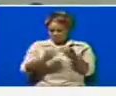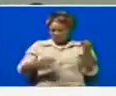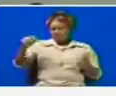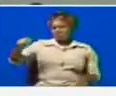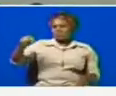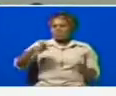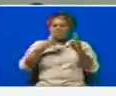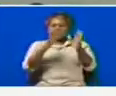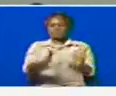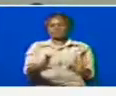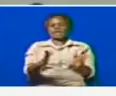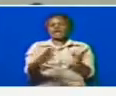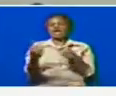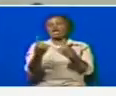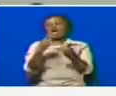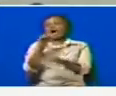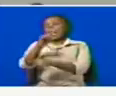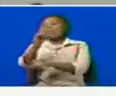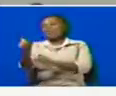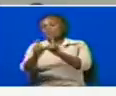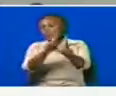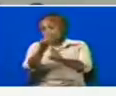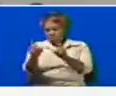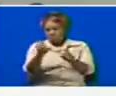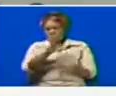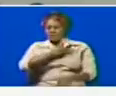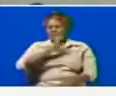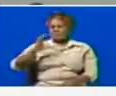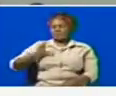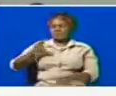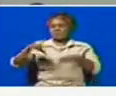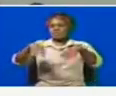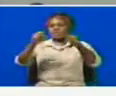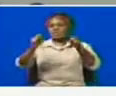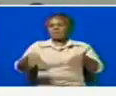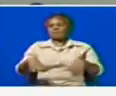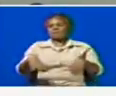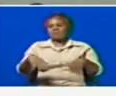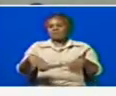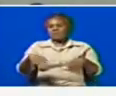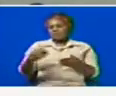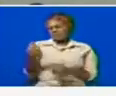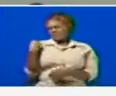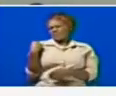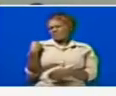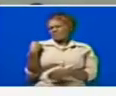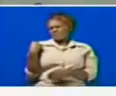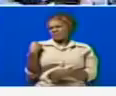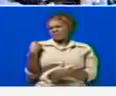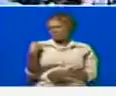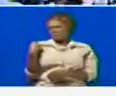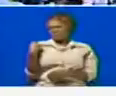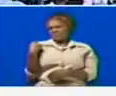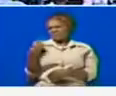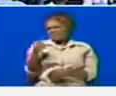today, journalists got a chance to ask questions to the IEBC chairman. That is after yesterday. He sort